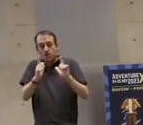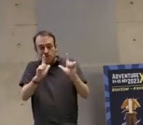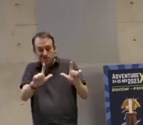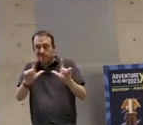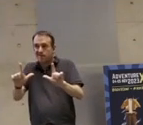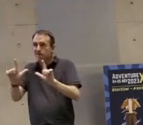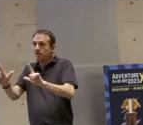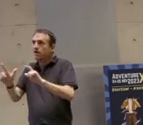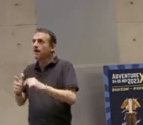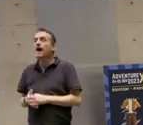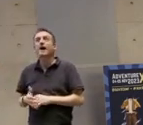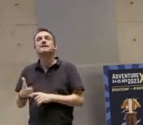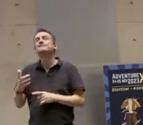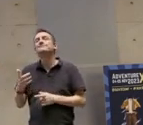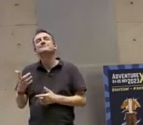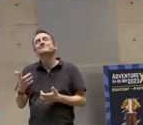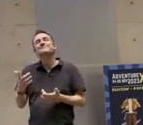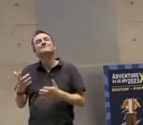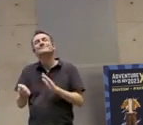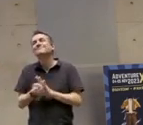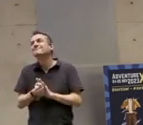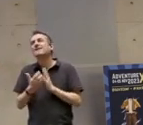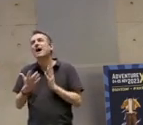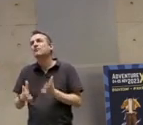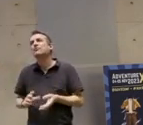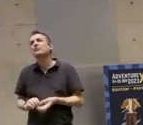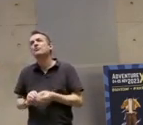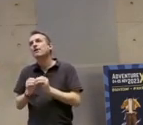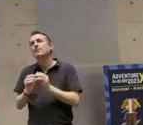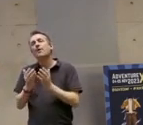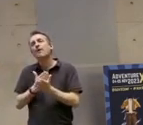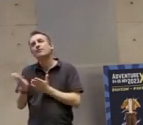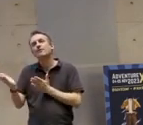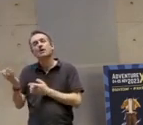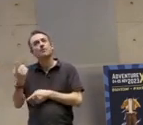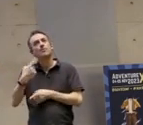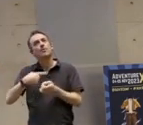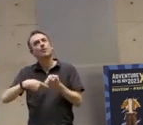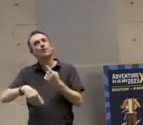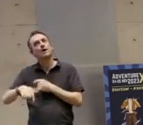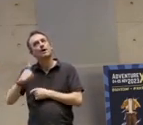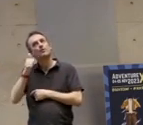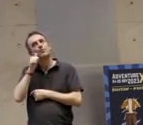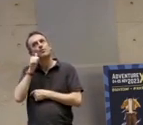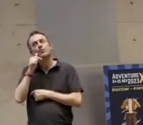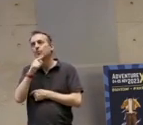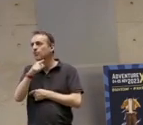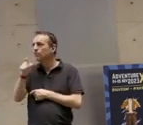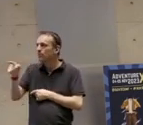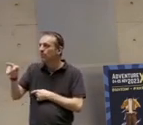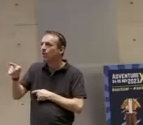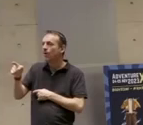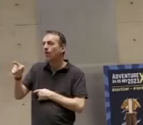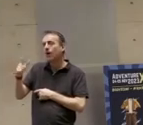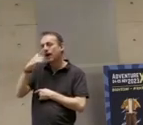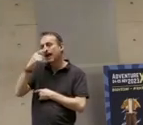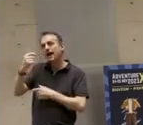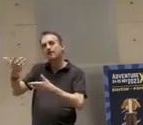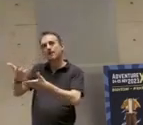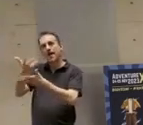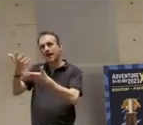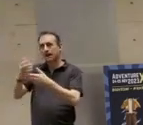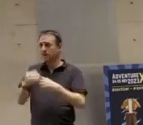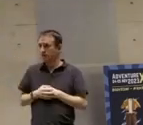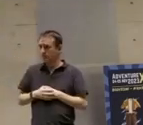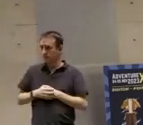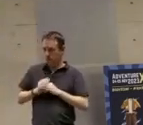is so obvious. But in many ways, we do assume that people can play point-and-click games, and so normally we don't bother with all of